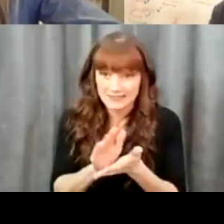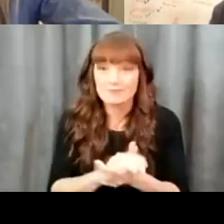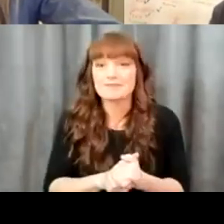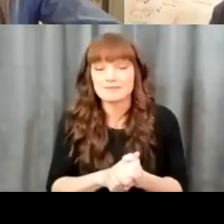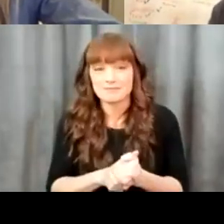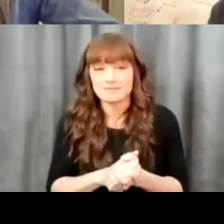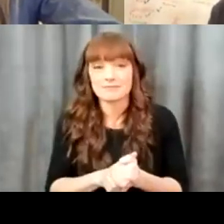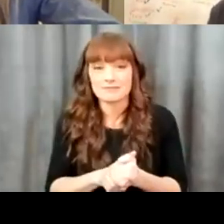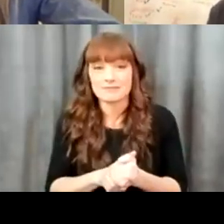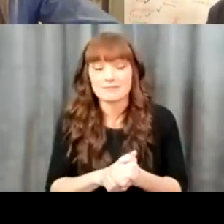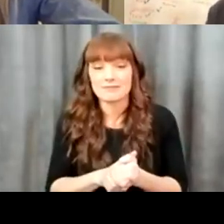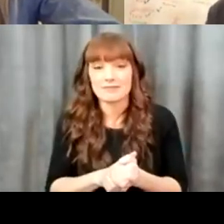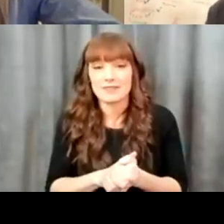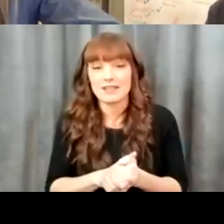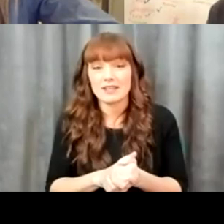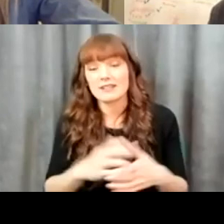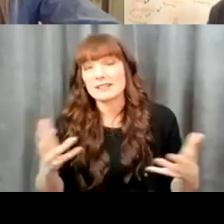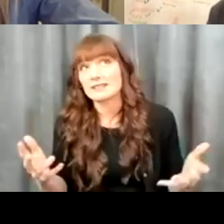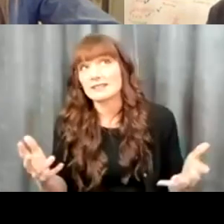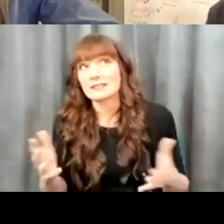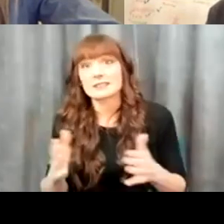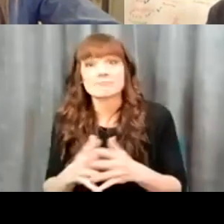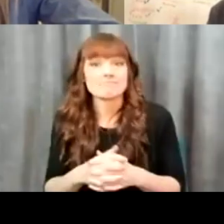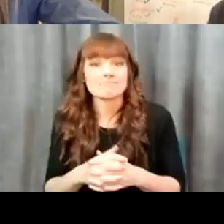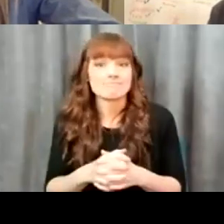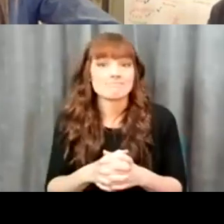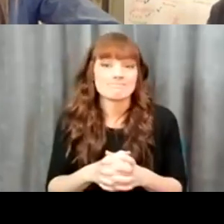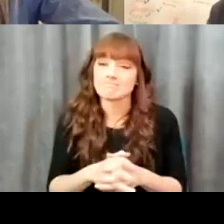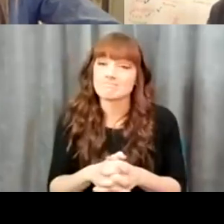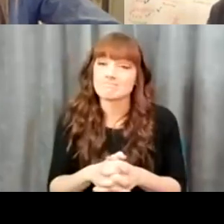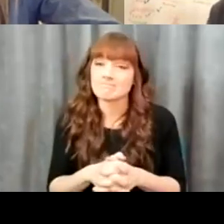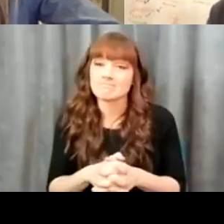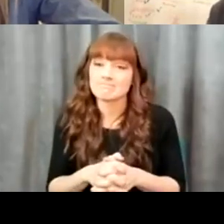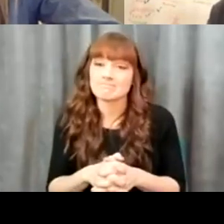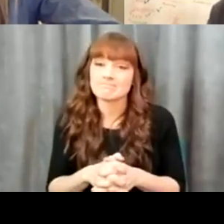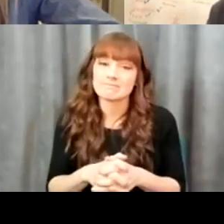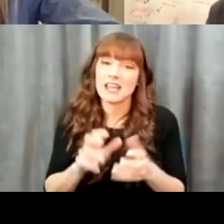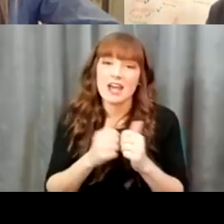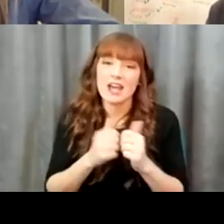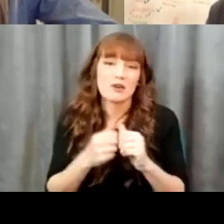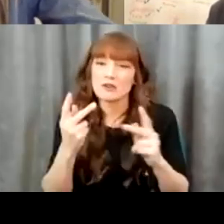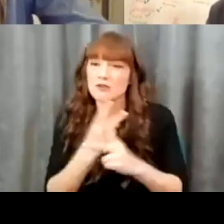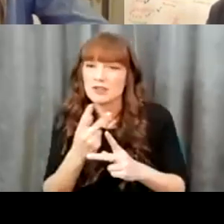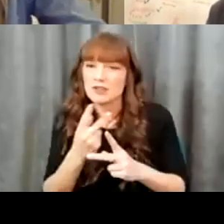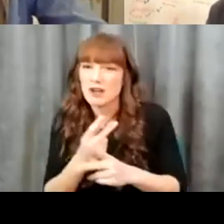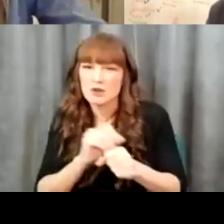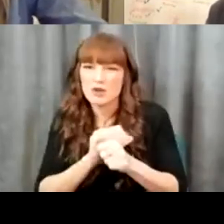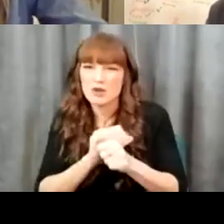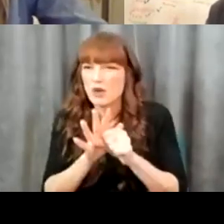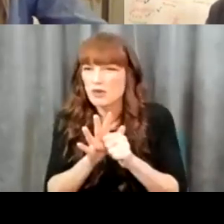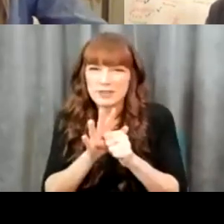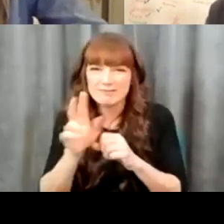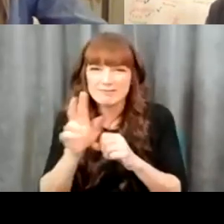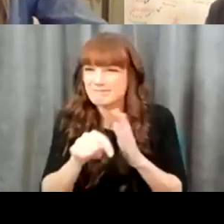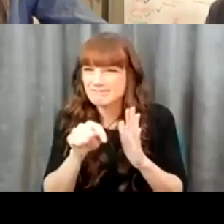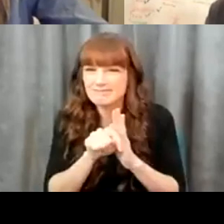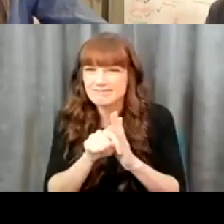as far as advice on how to navigate these times,